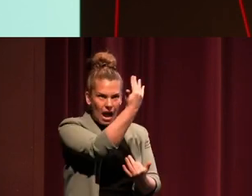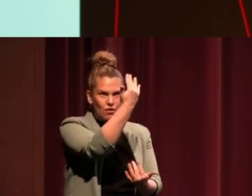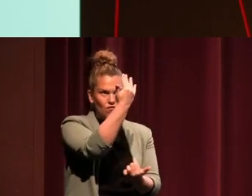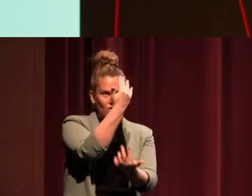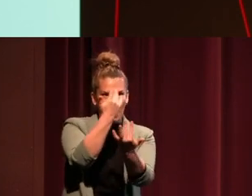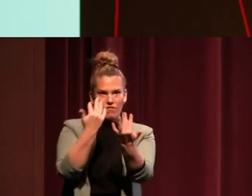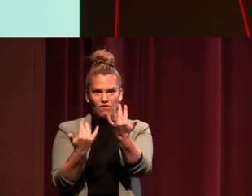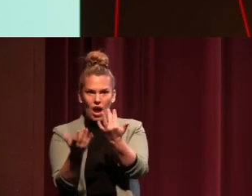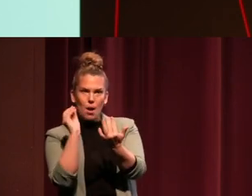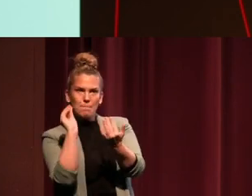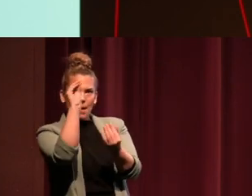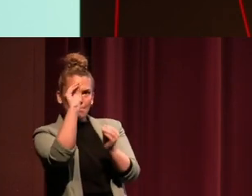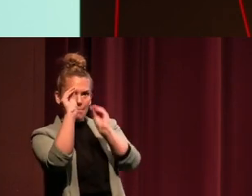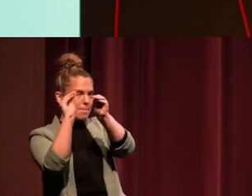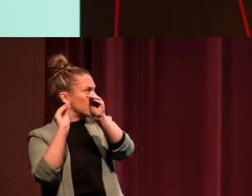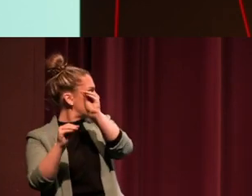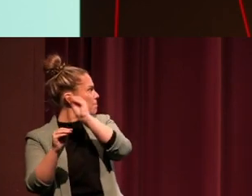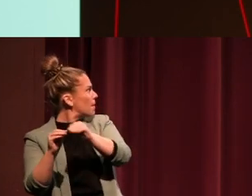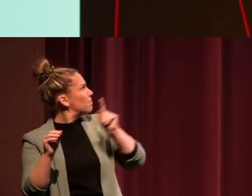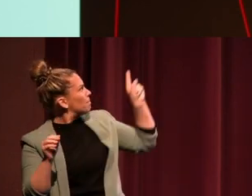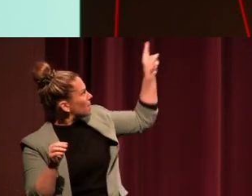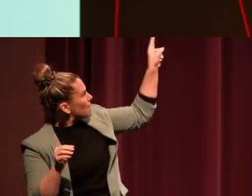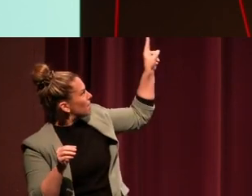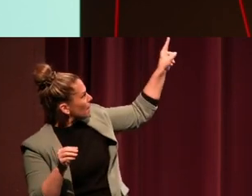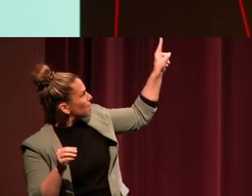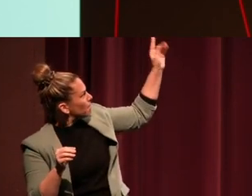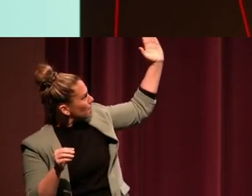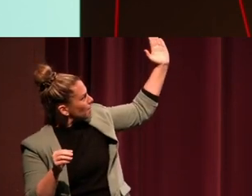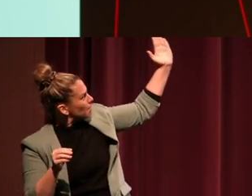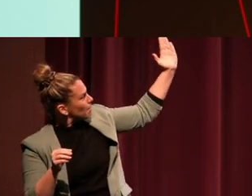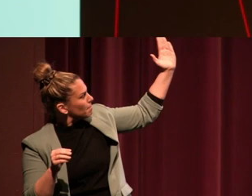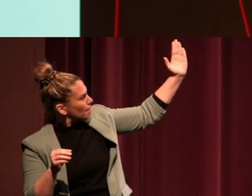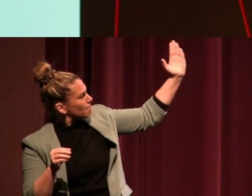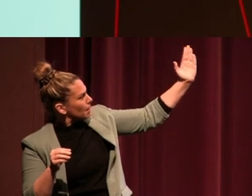1874, 1858, 1849, 1839,